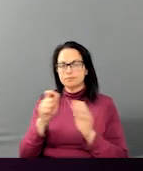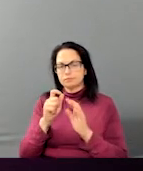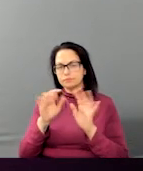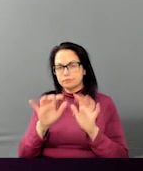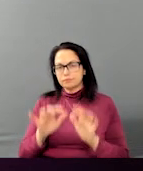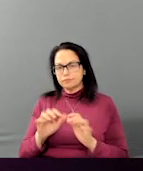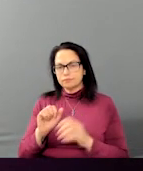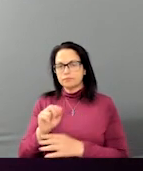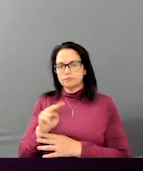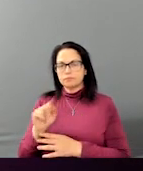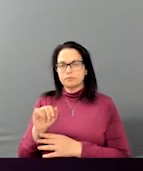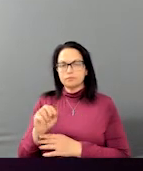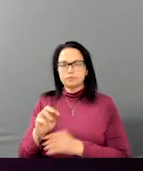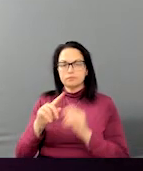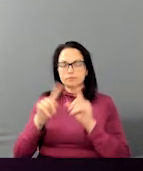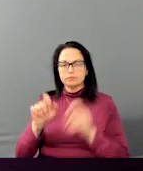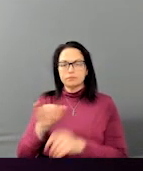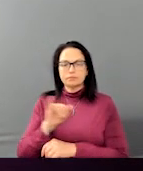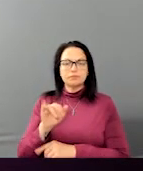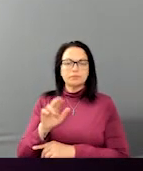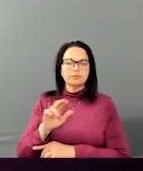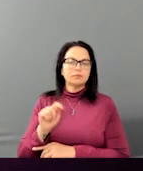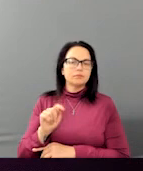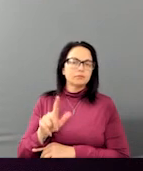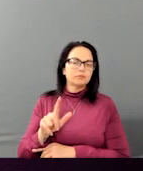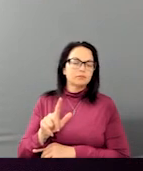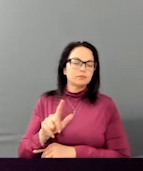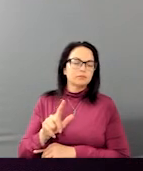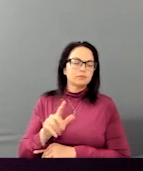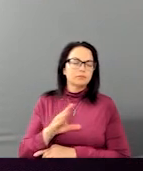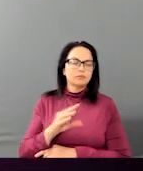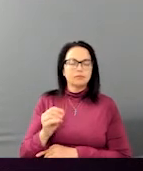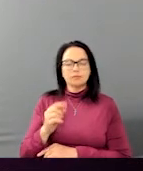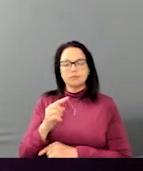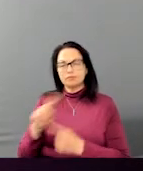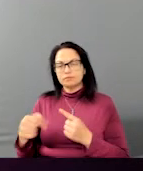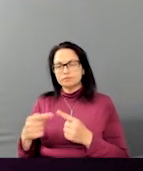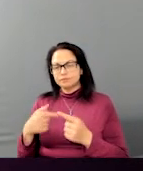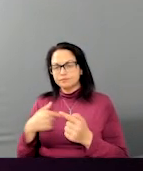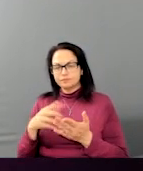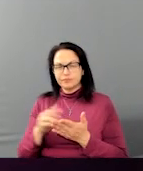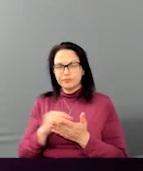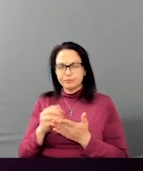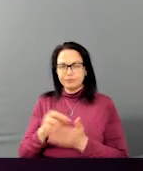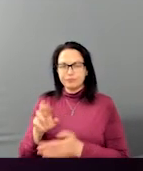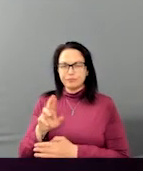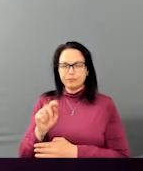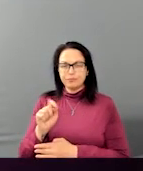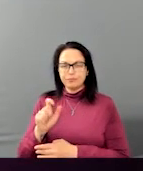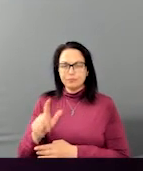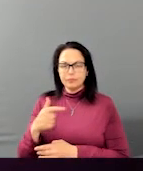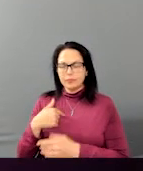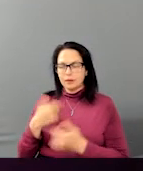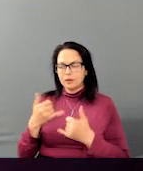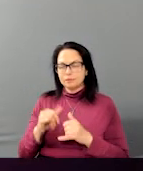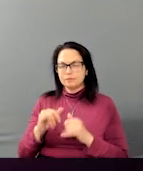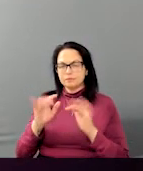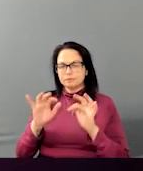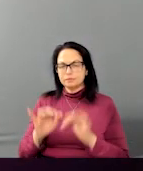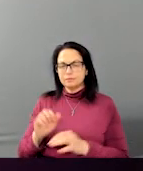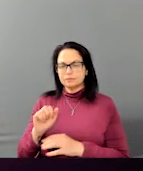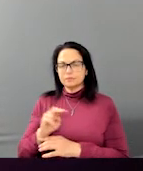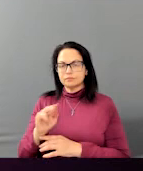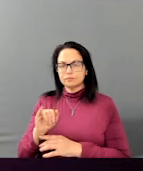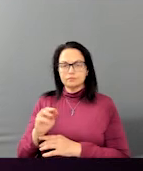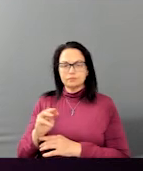tests like RTL. In fact, once I learned RTL but still had to write enzyme tests, I would start writing them a little